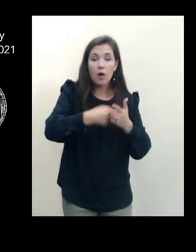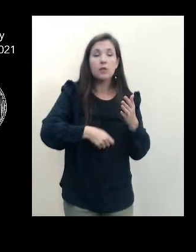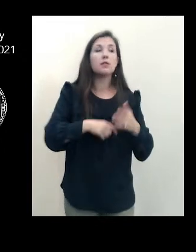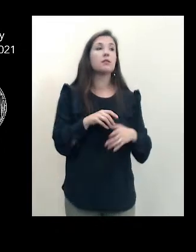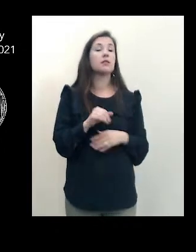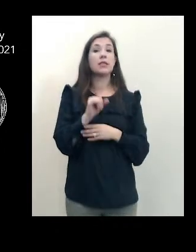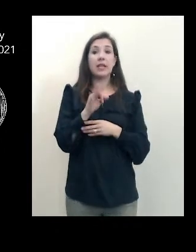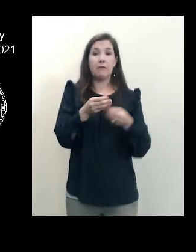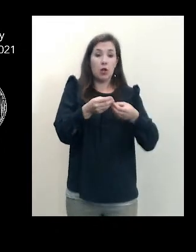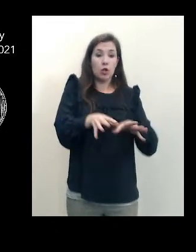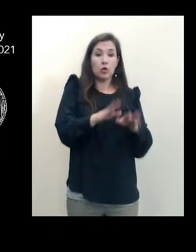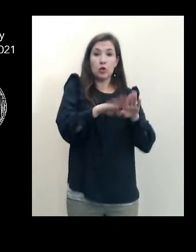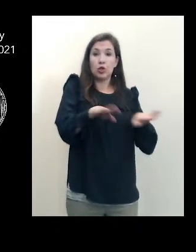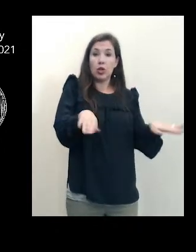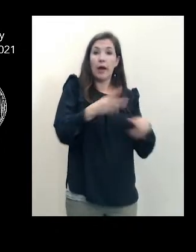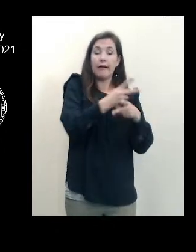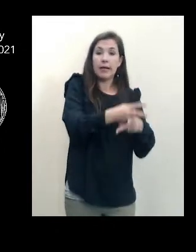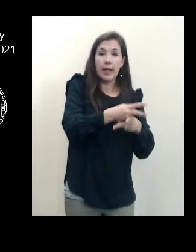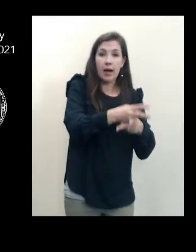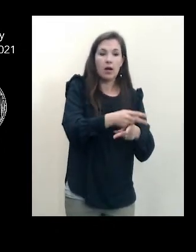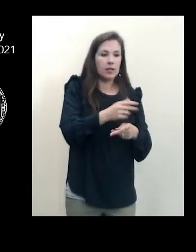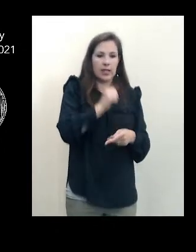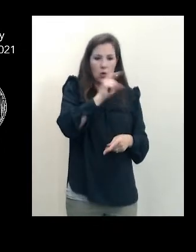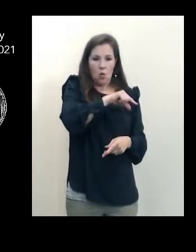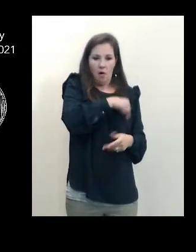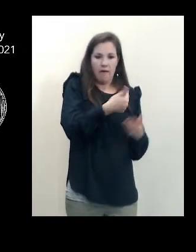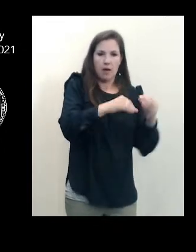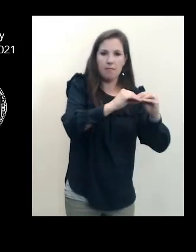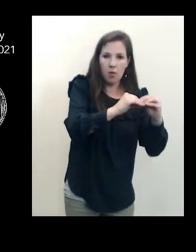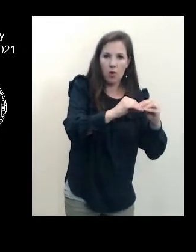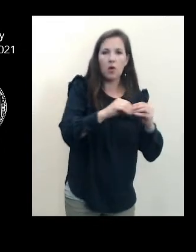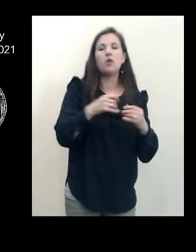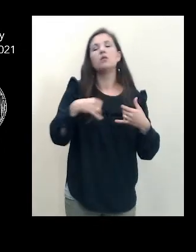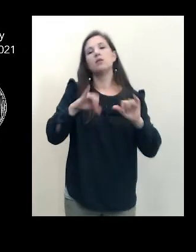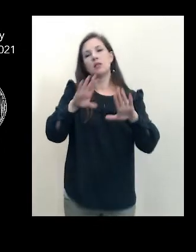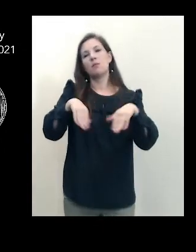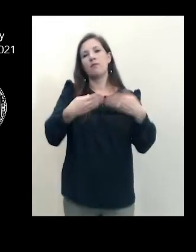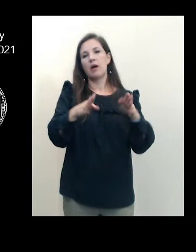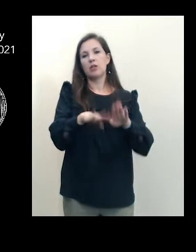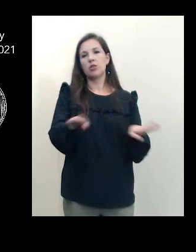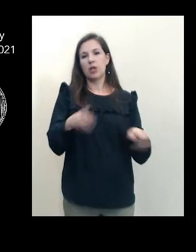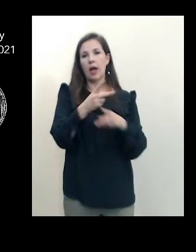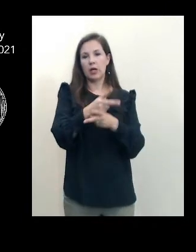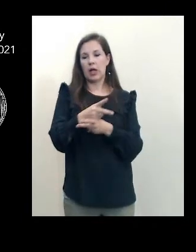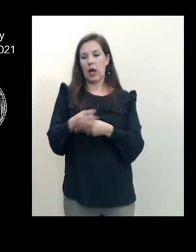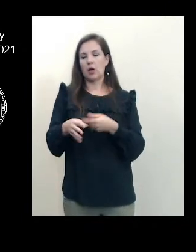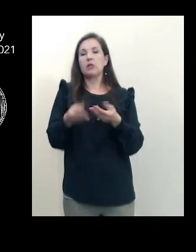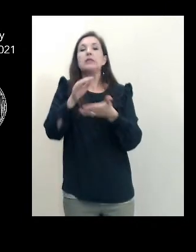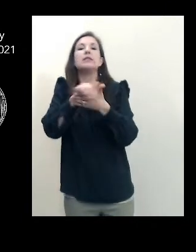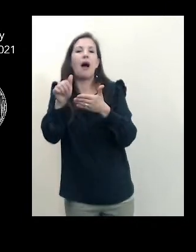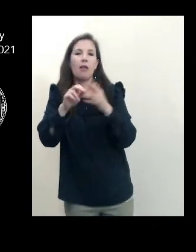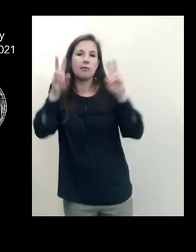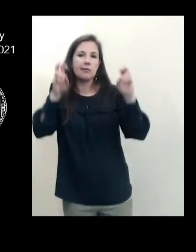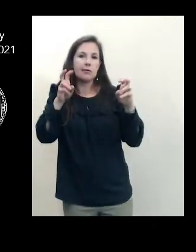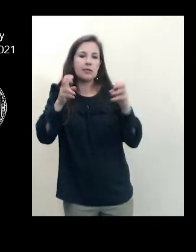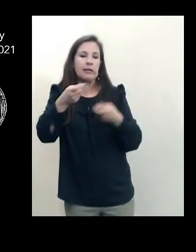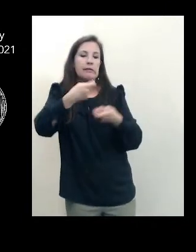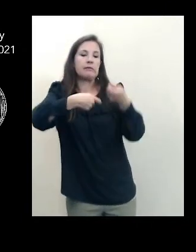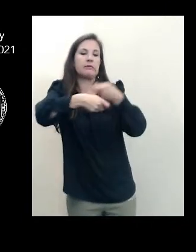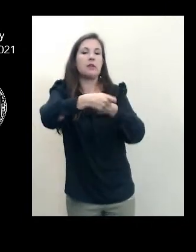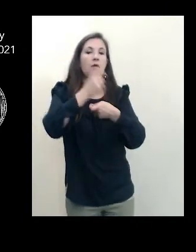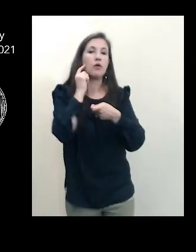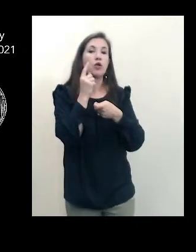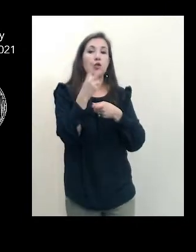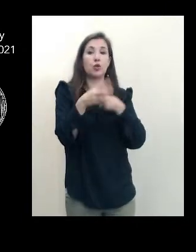if they lose child care subsidies because they no longer qualify. We will still provide them child care subsidy dollars, so to speak, for a 2-year